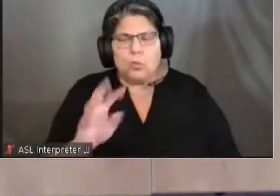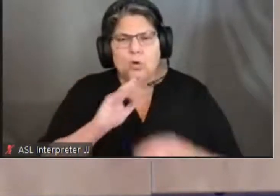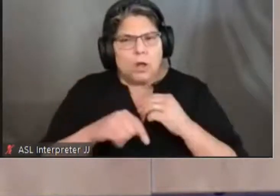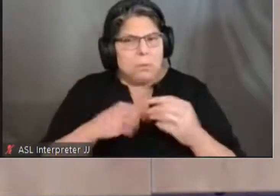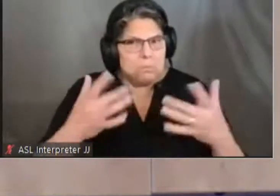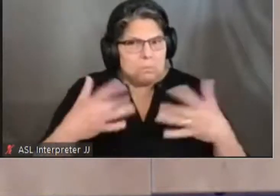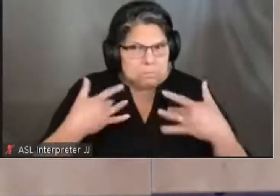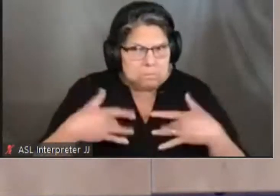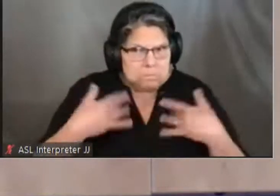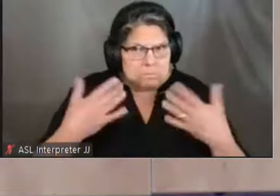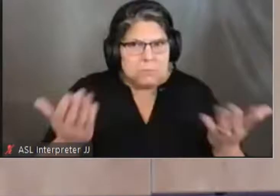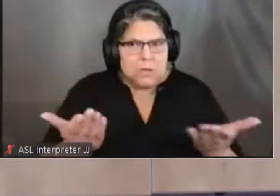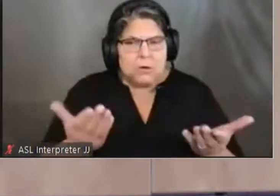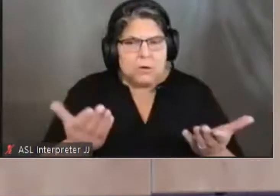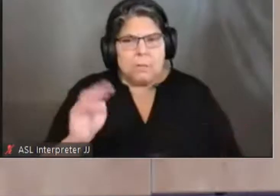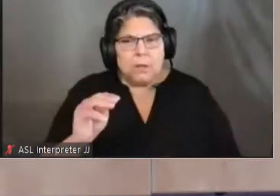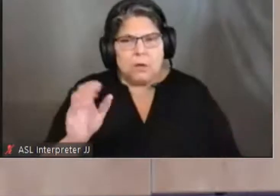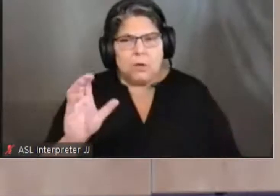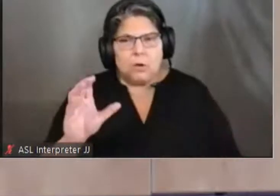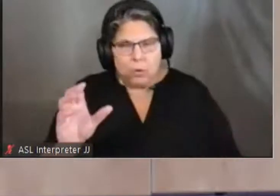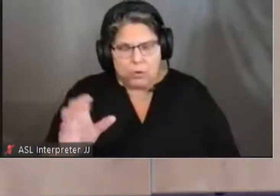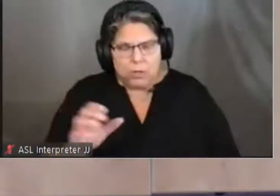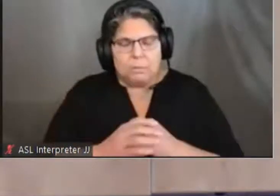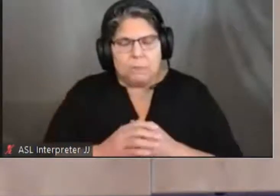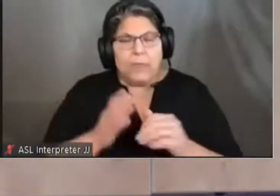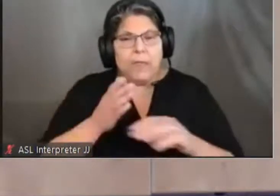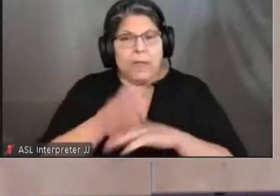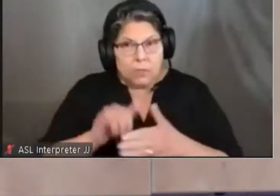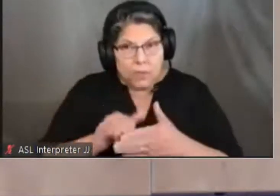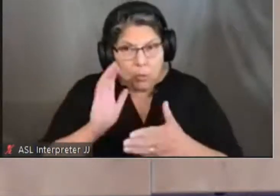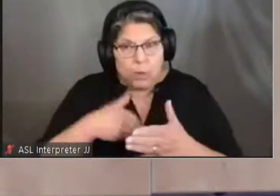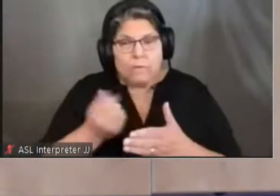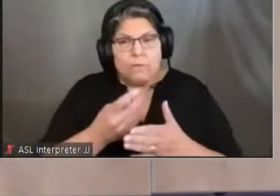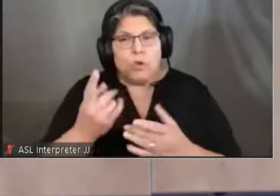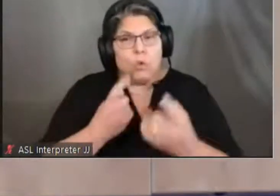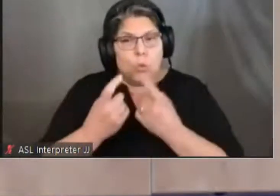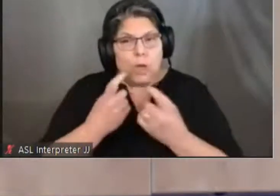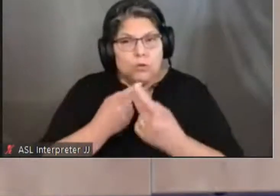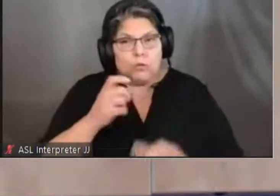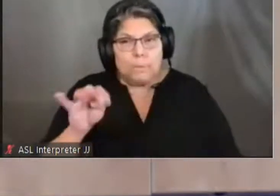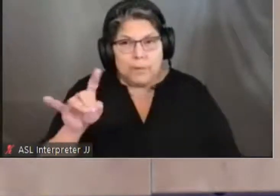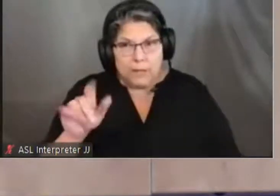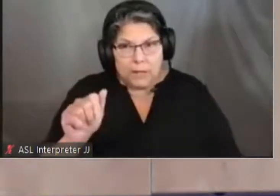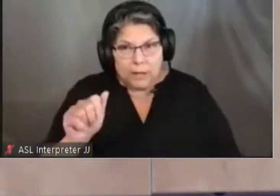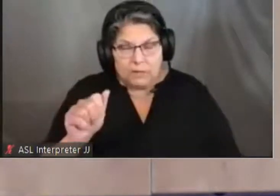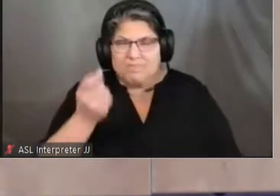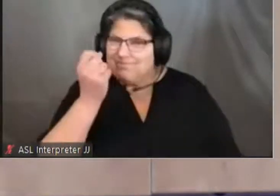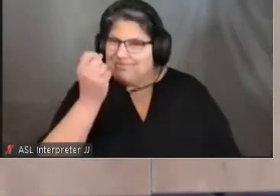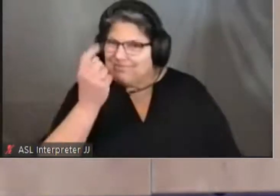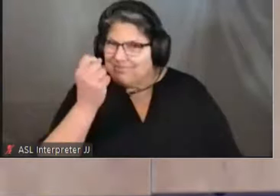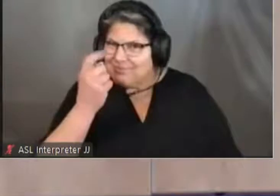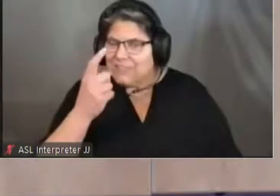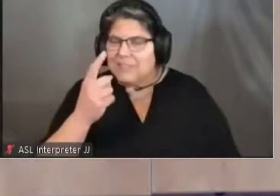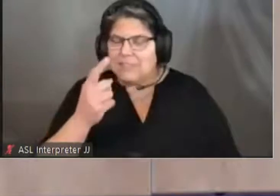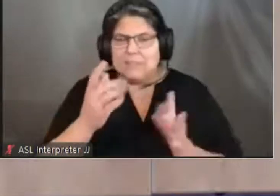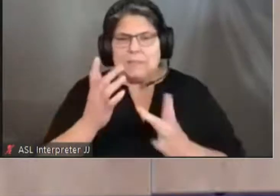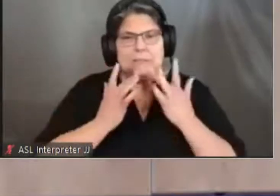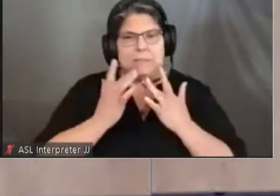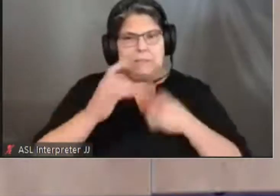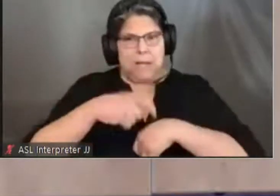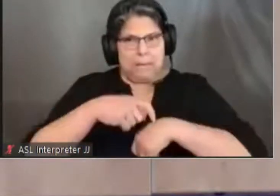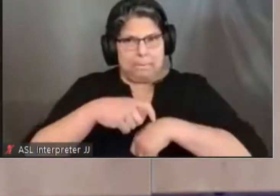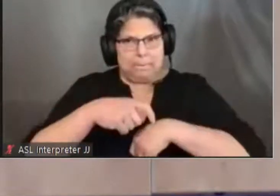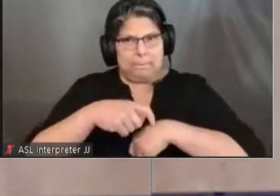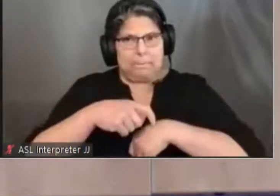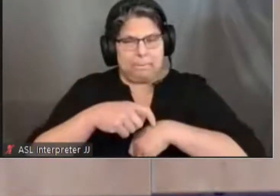we will then open it up to take a few questions from the media. Out of consideration for preserving staff